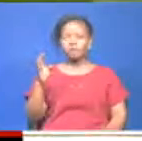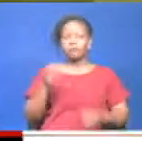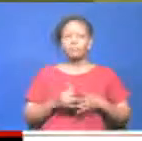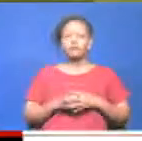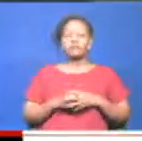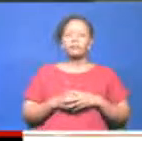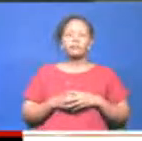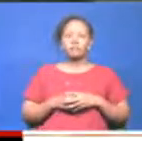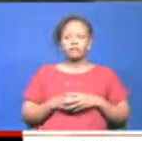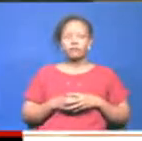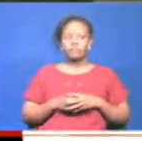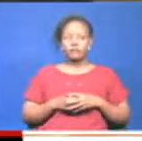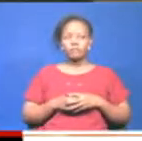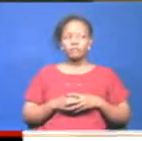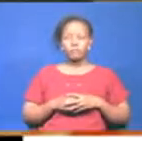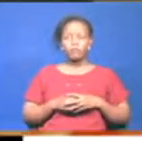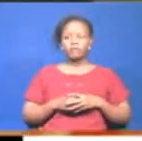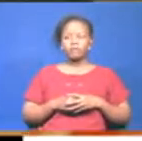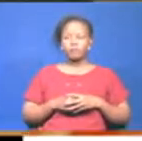Sports News.